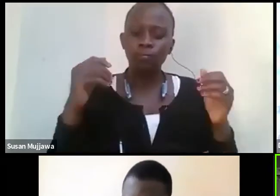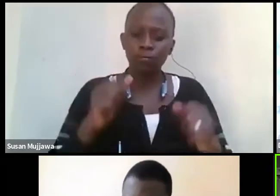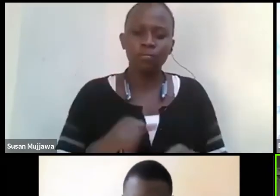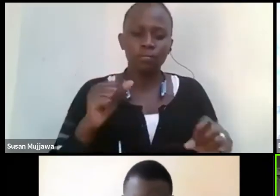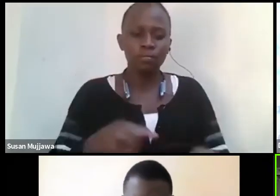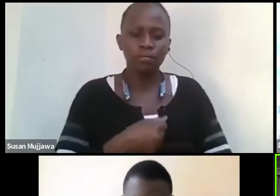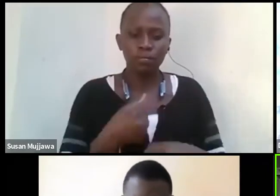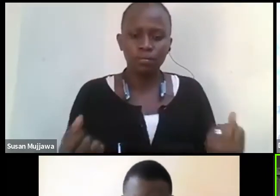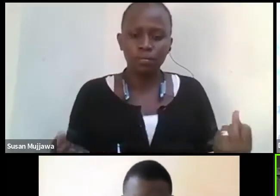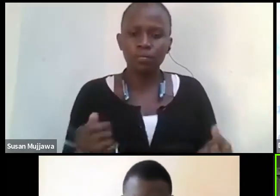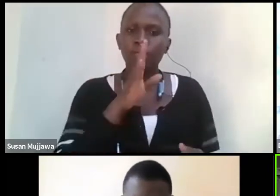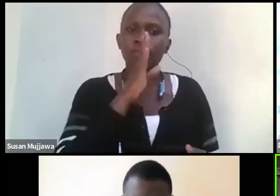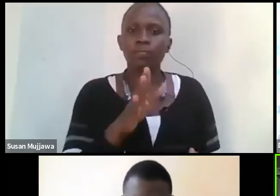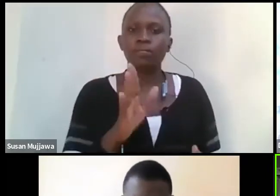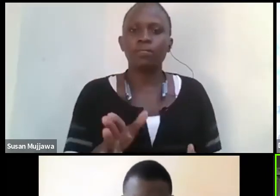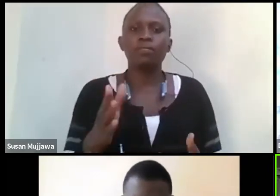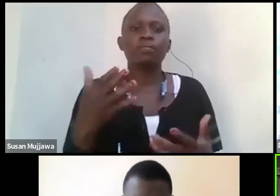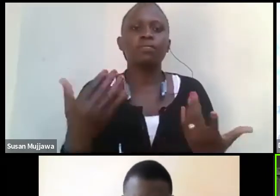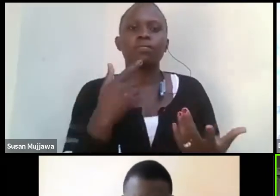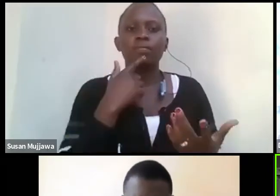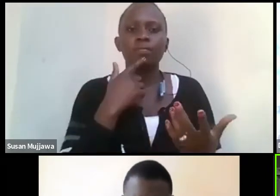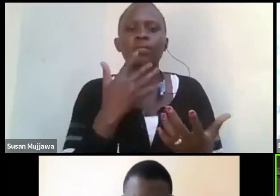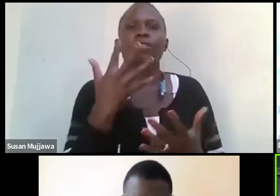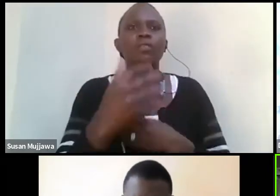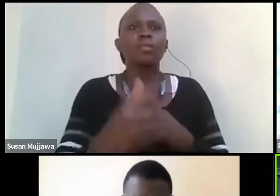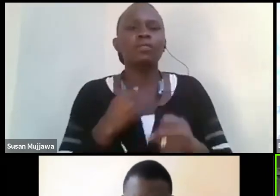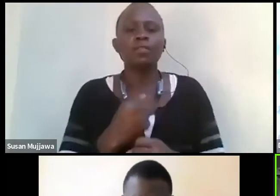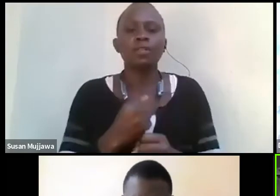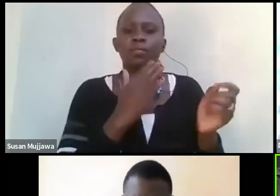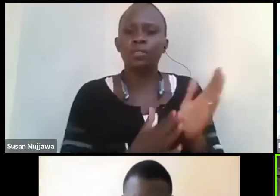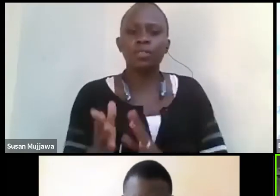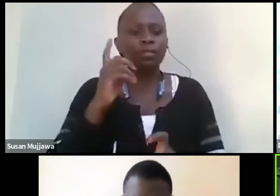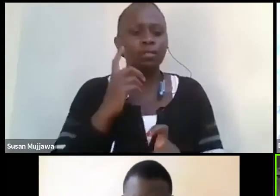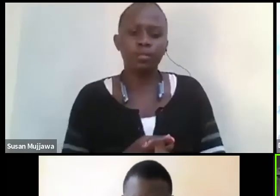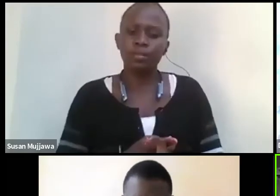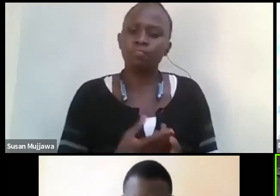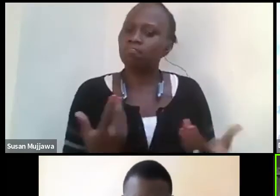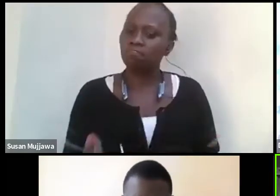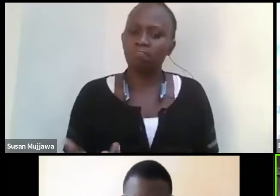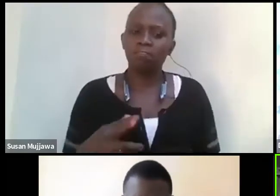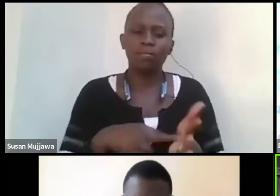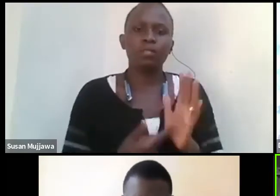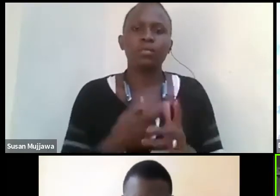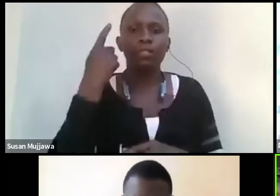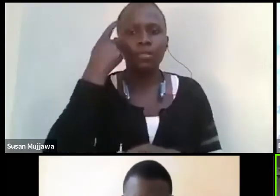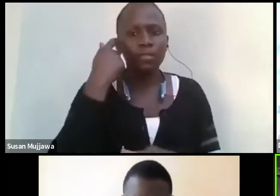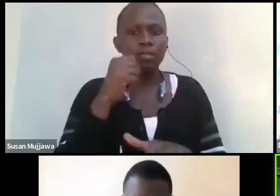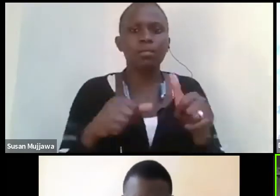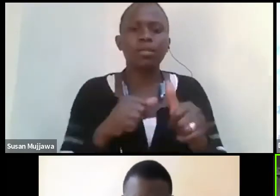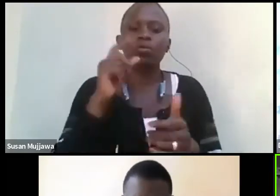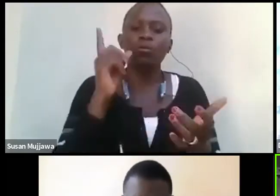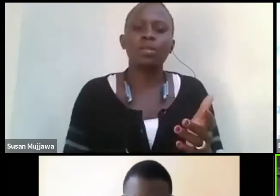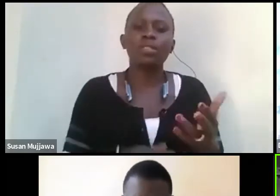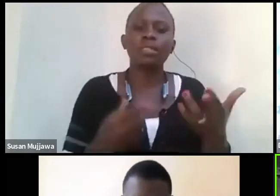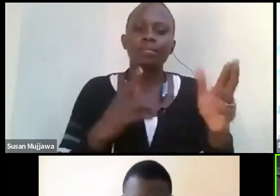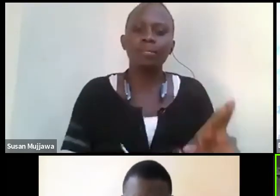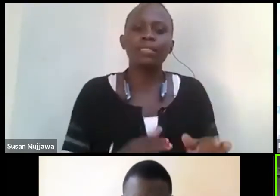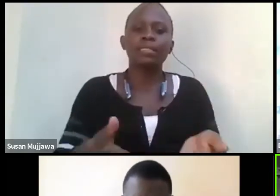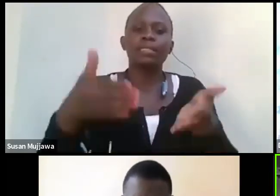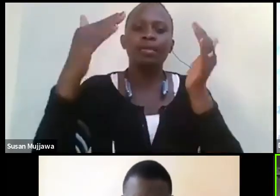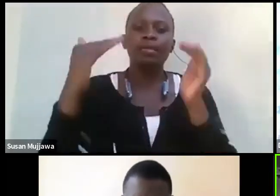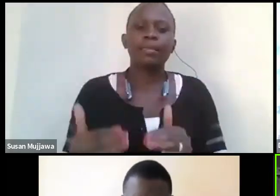your holistic 5-year plan. That I think has gone out of the window. You need to think about what is happening in the next